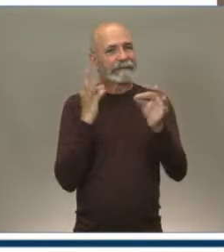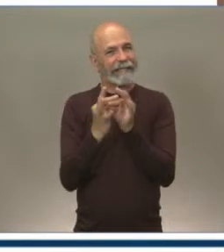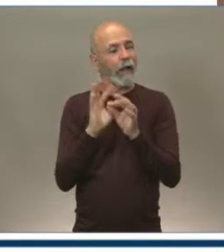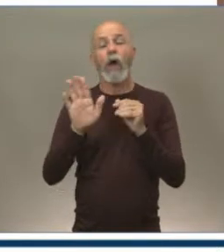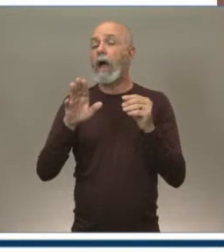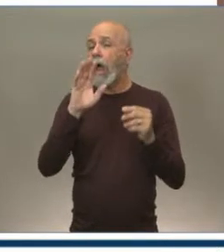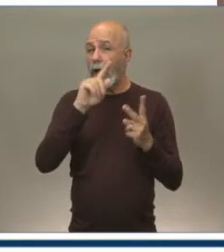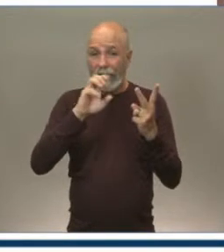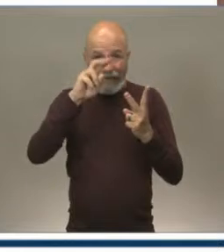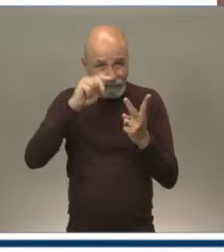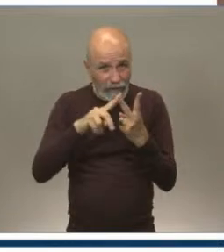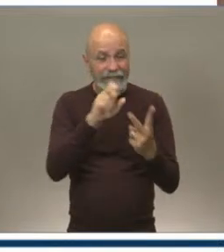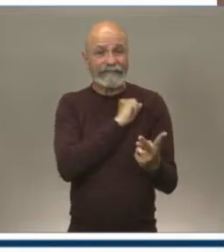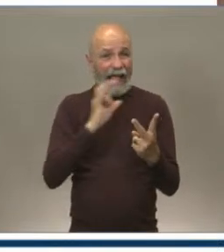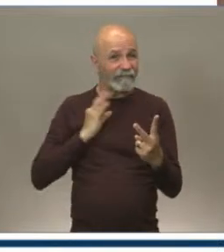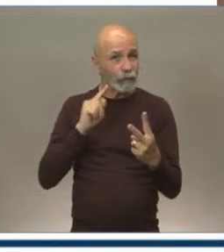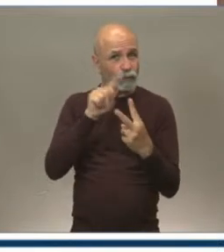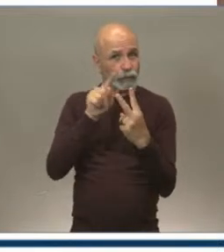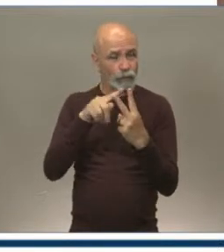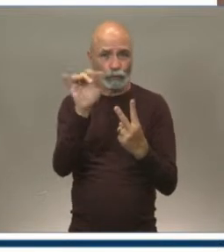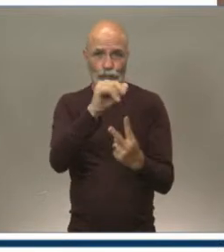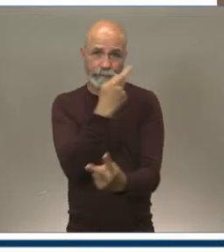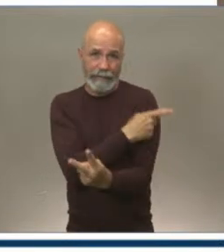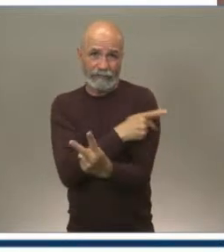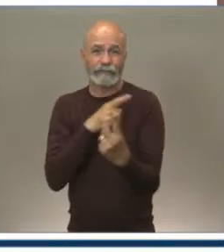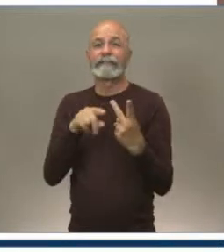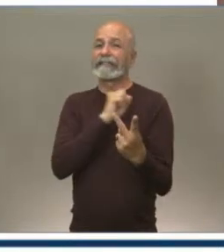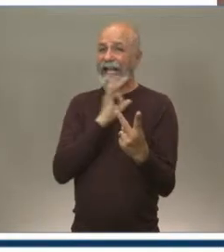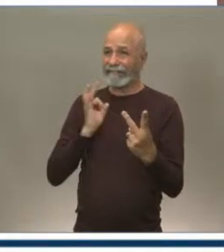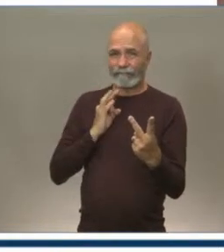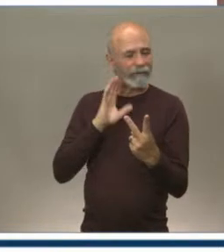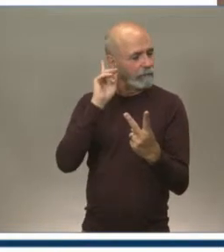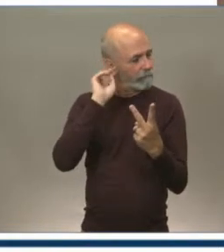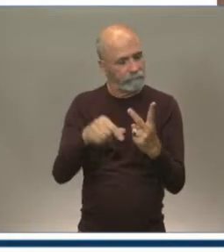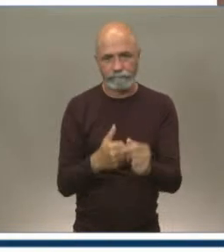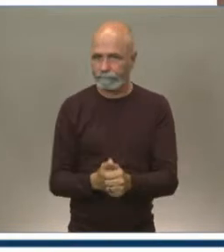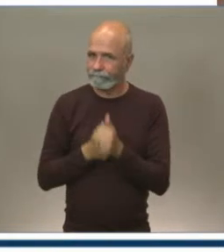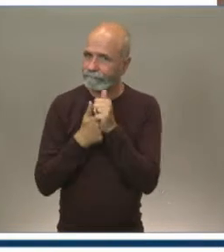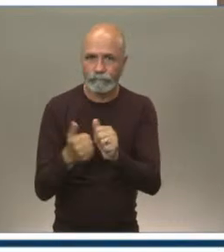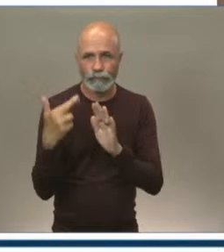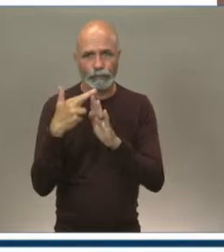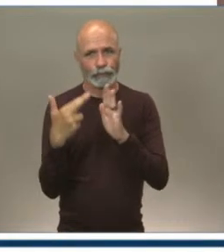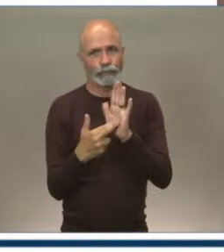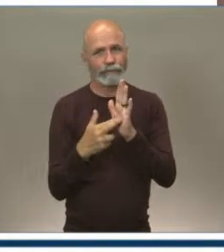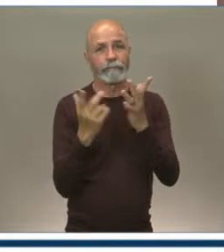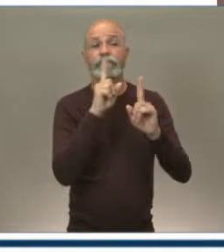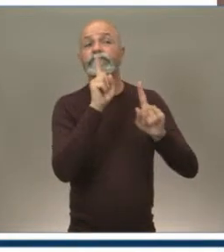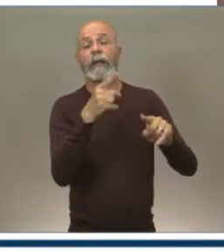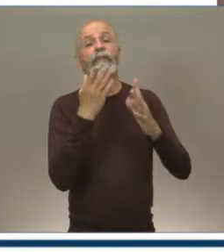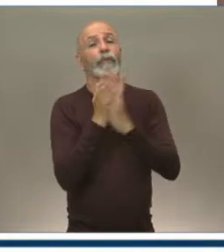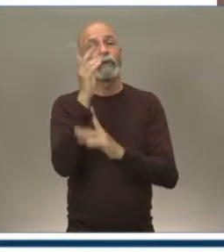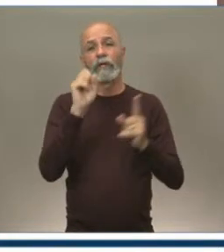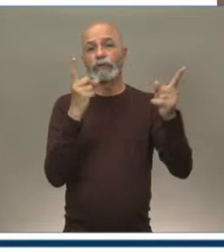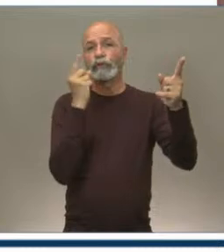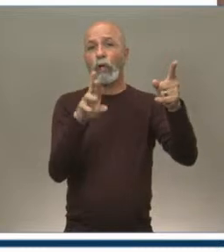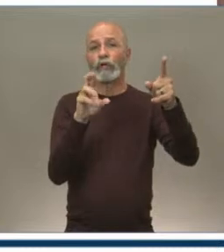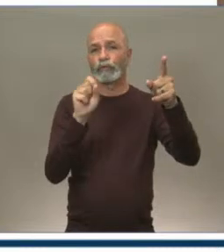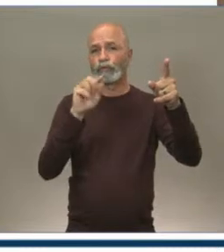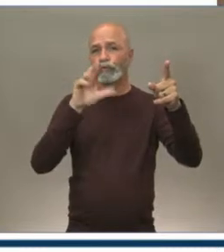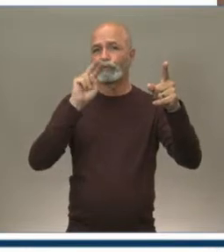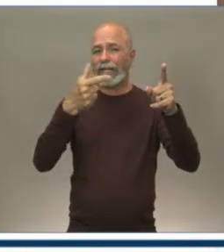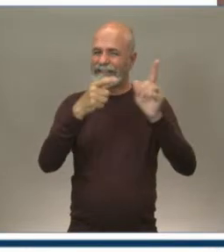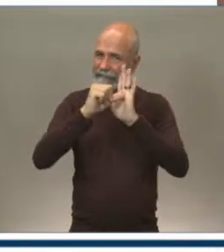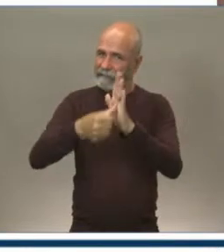again, just very much in keeping with Dr. Strang's message for the rest of the province. We have to, and we are also looking very specifically